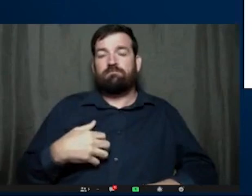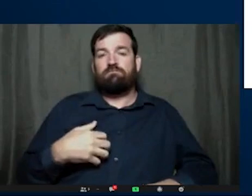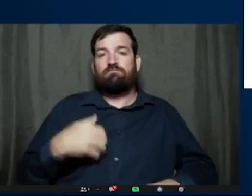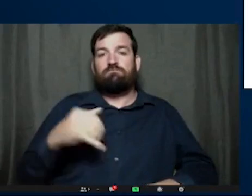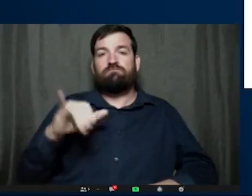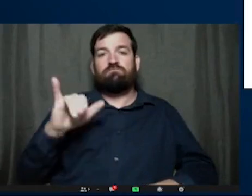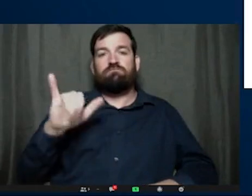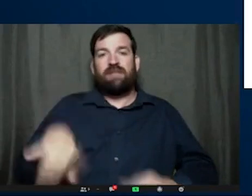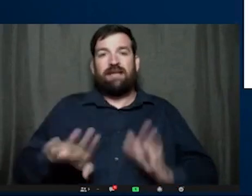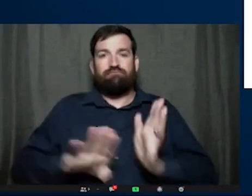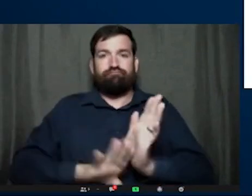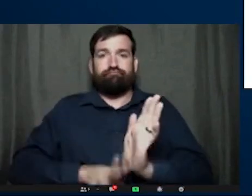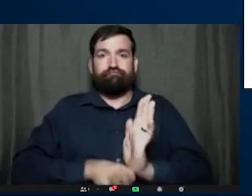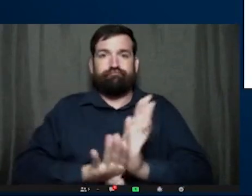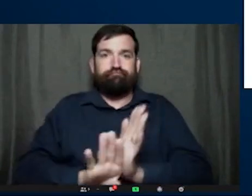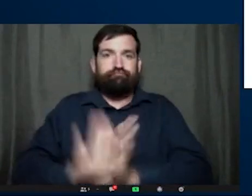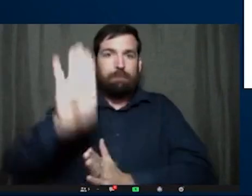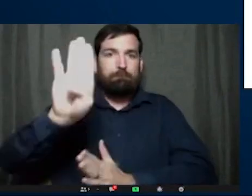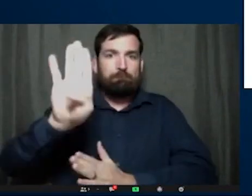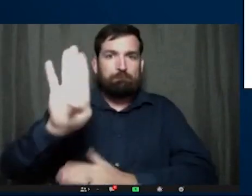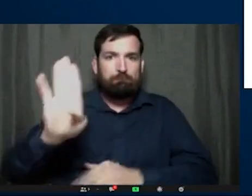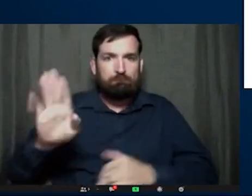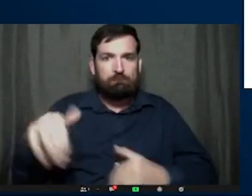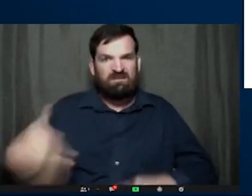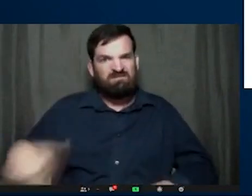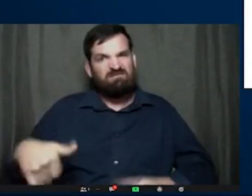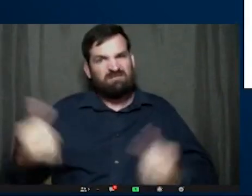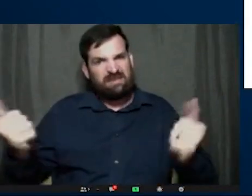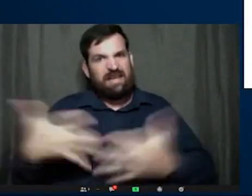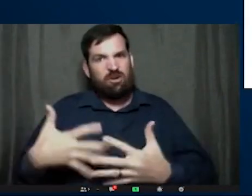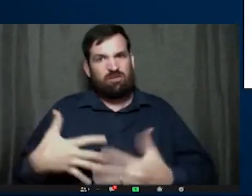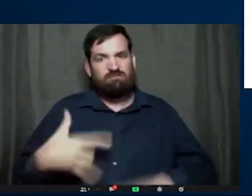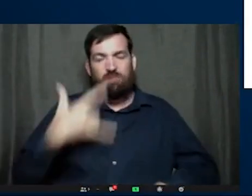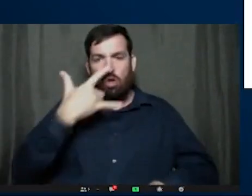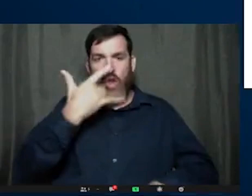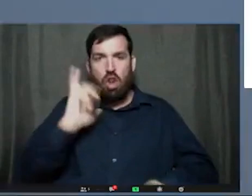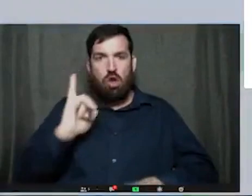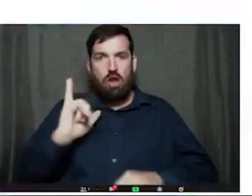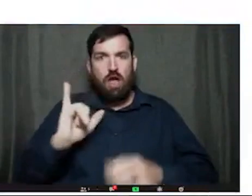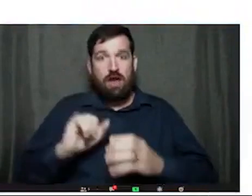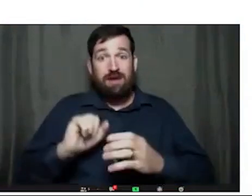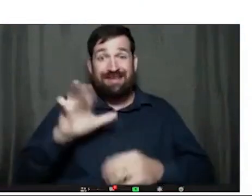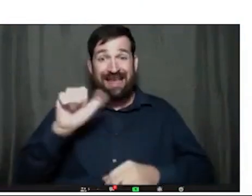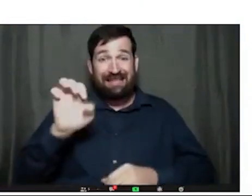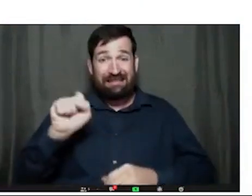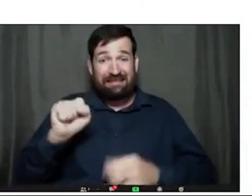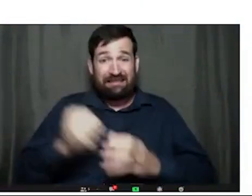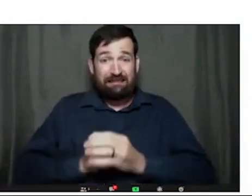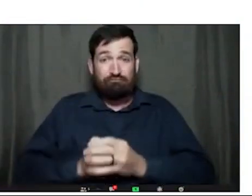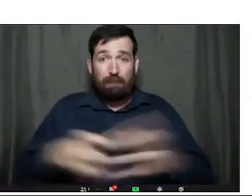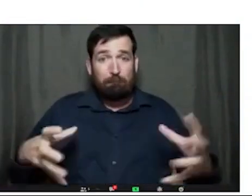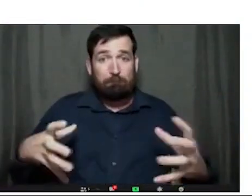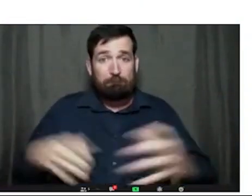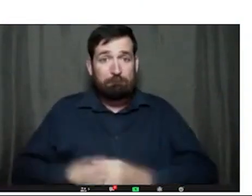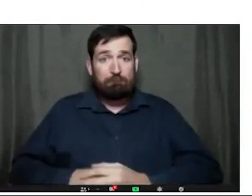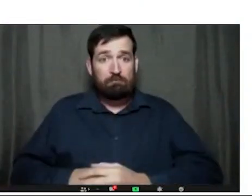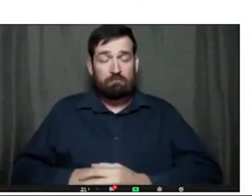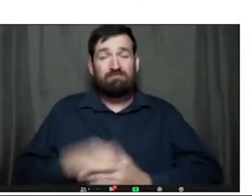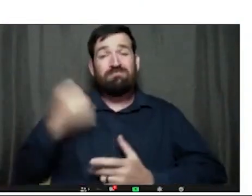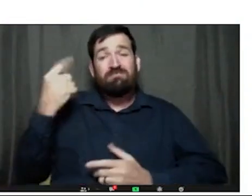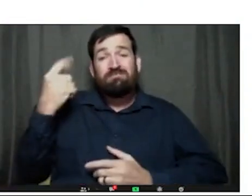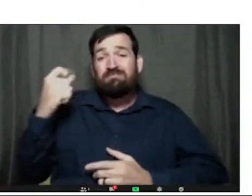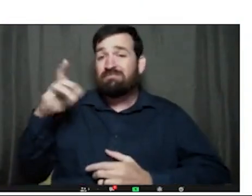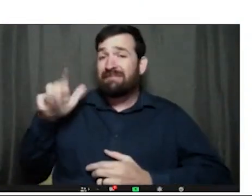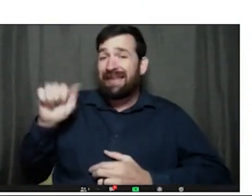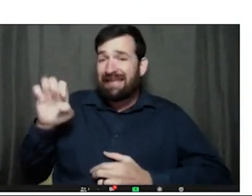vertical line, and that's really scary. That's what looks like exponential growth of cases. And, just because those are cases doesn't necessarily mean that those